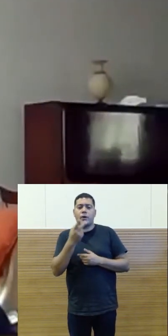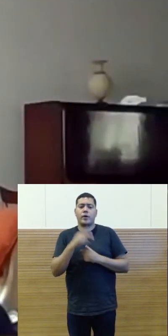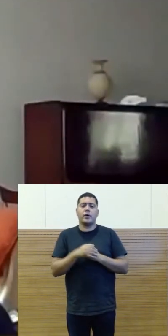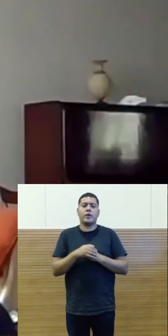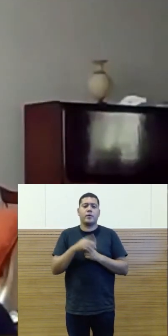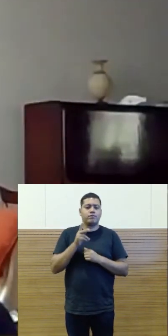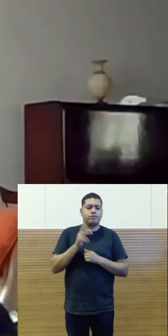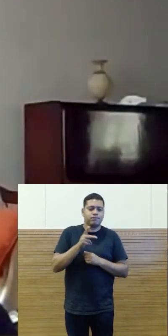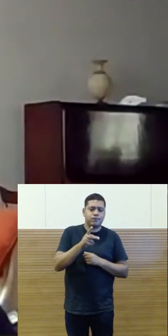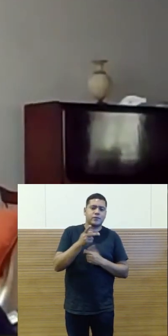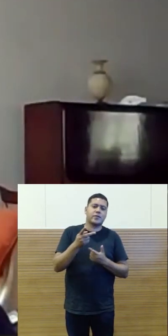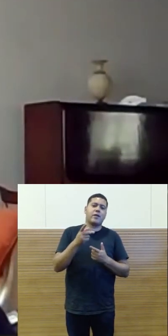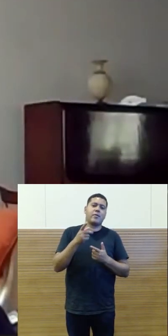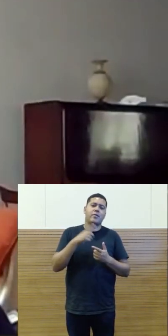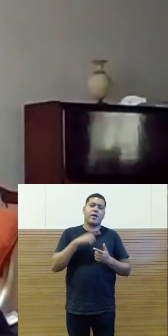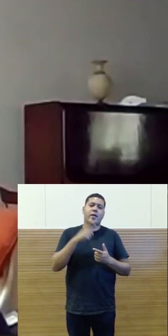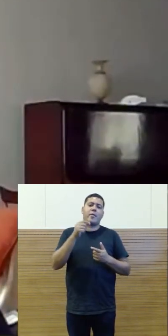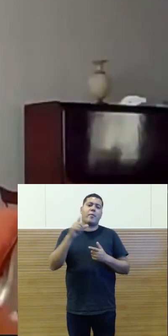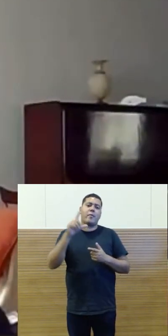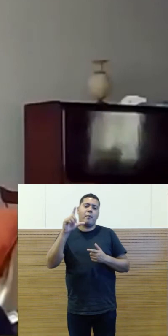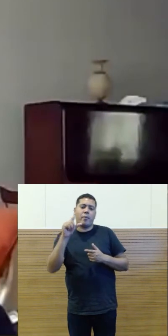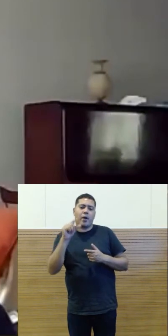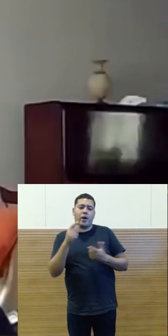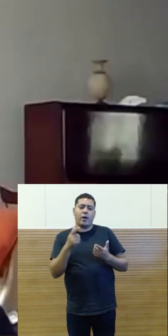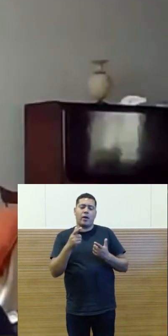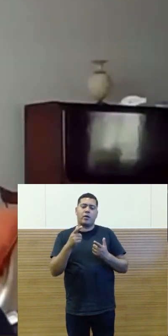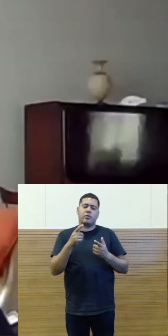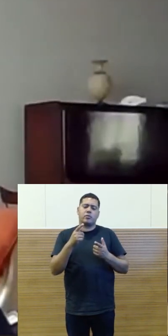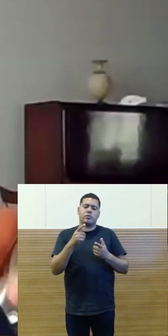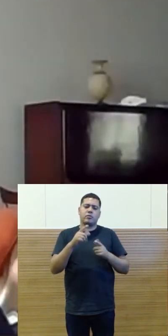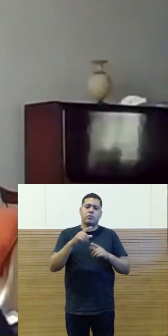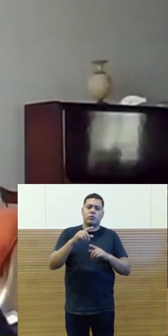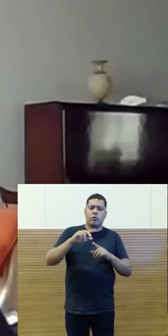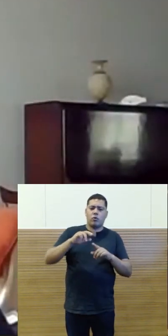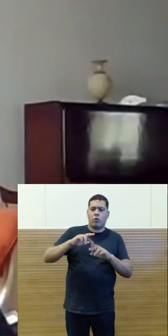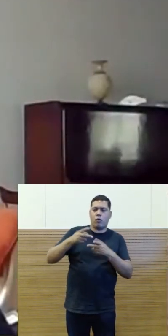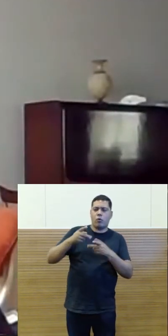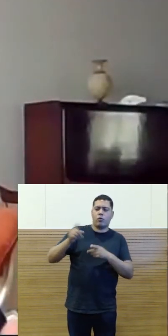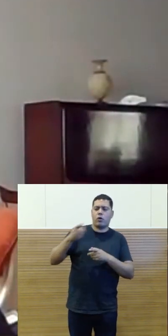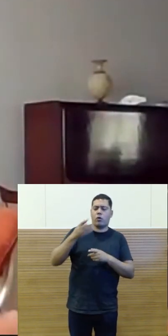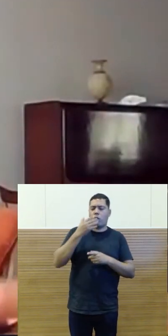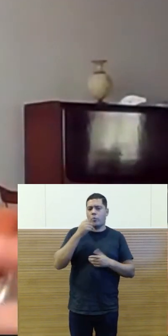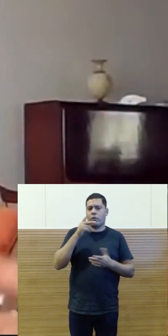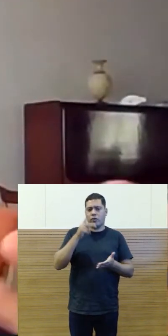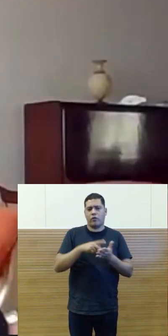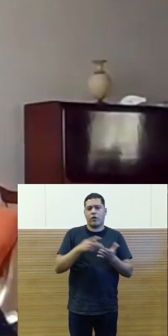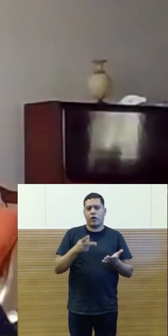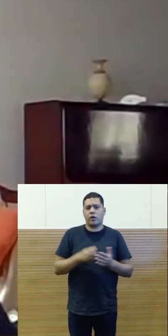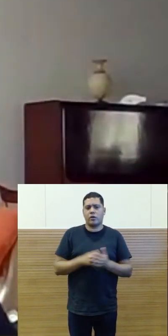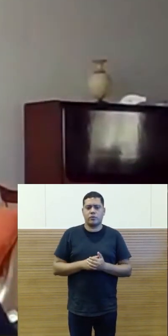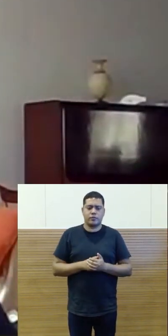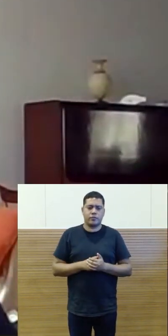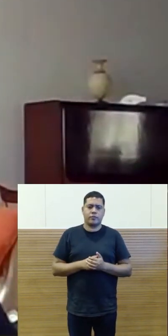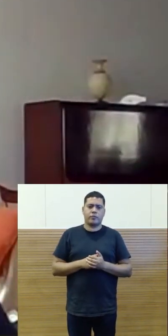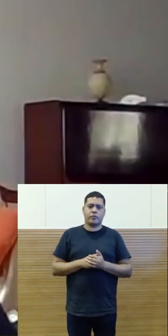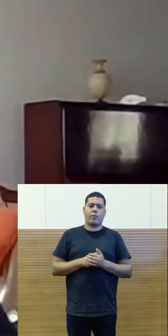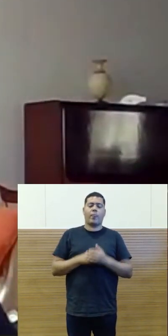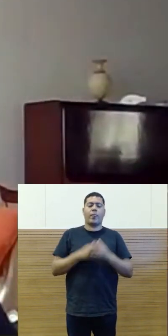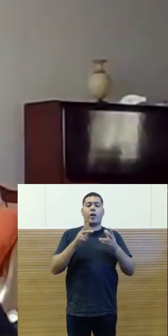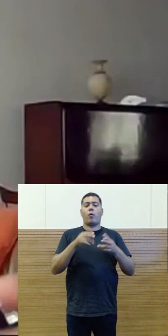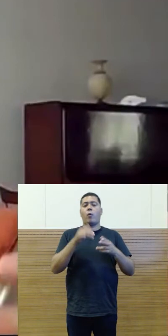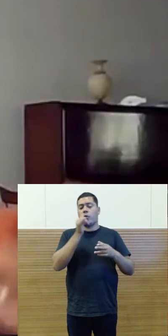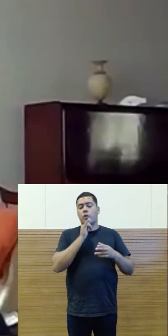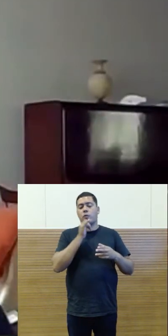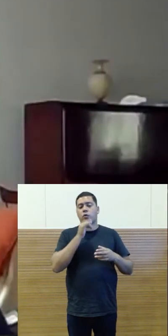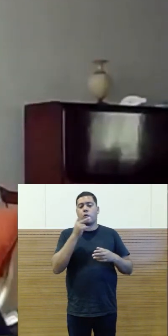cigarettes. They'll tend to cost much less than actual real foods. So you,